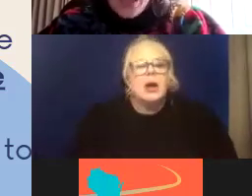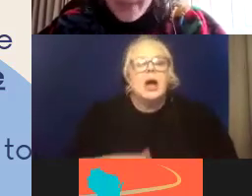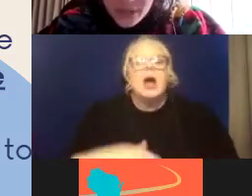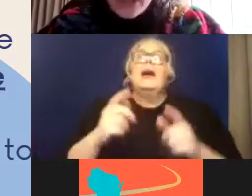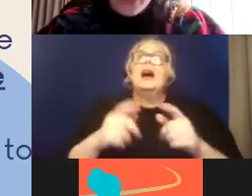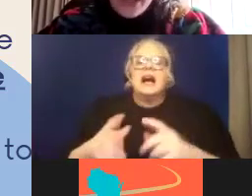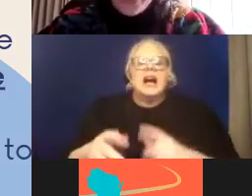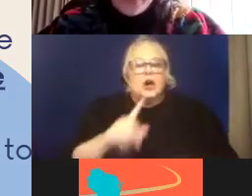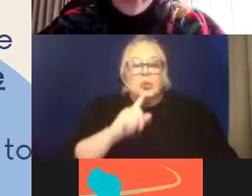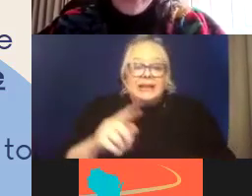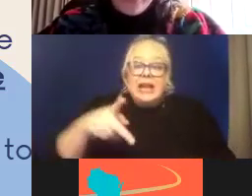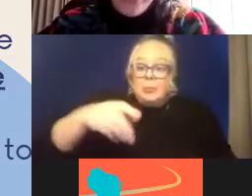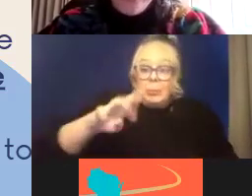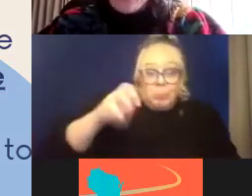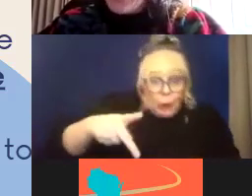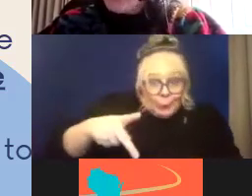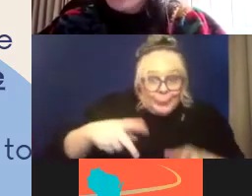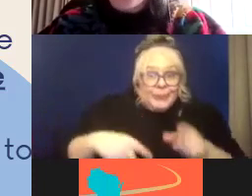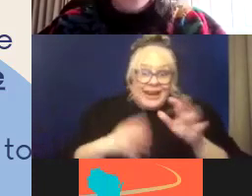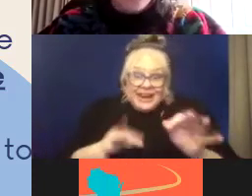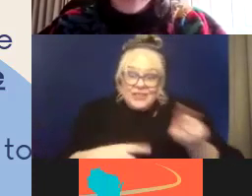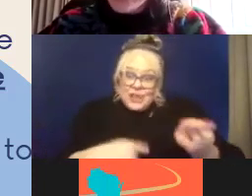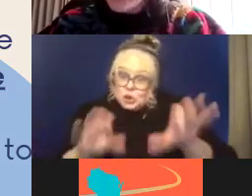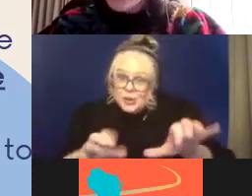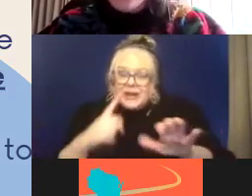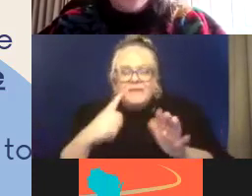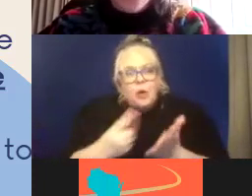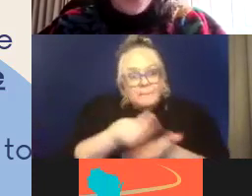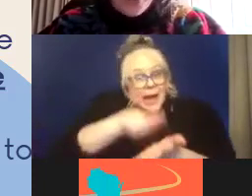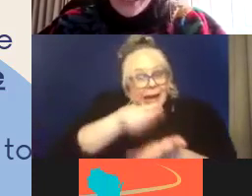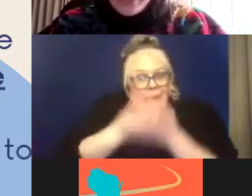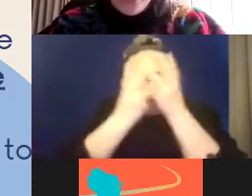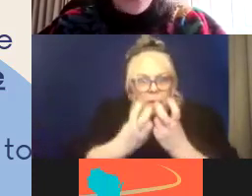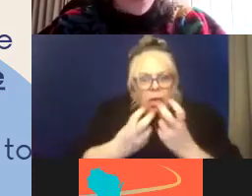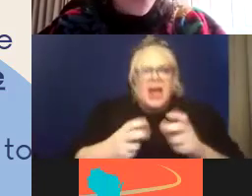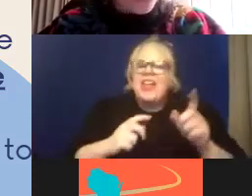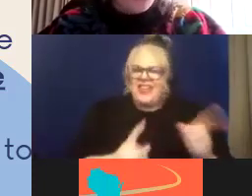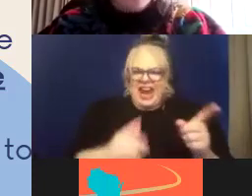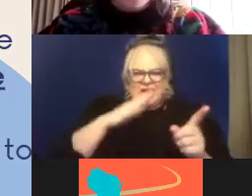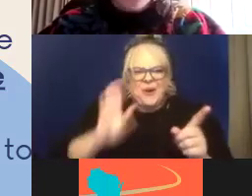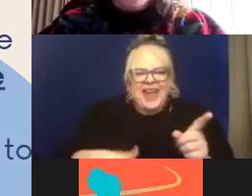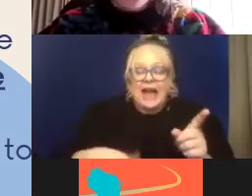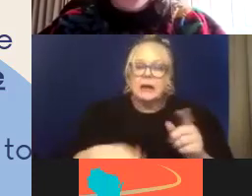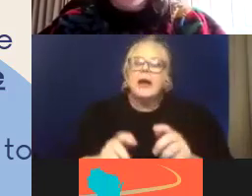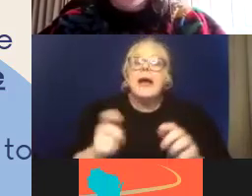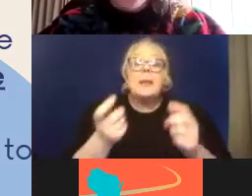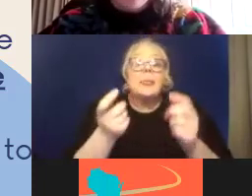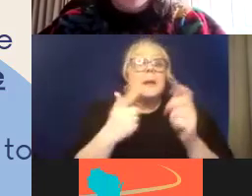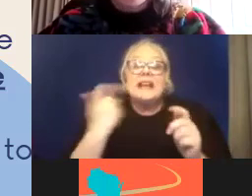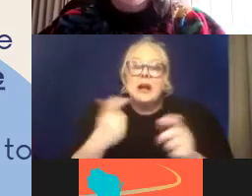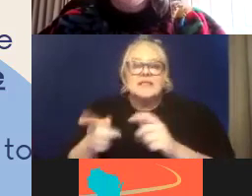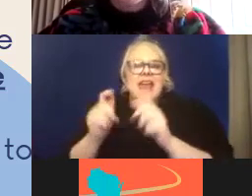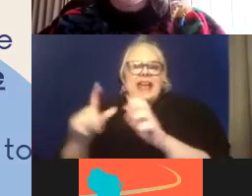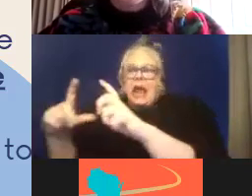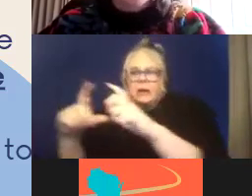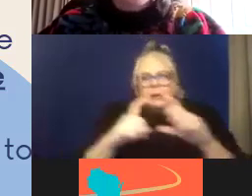motivations absolutely know this. Editing, resizing, and all of those things are all pretty cheap and quick to do. So I